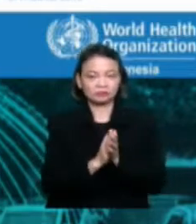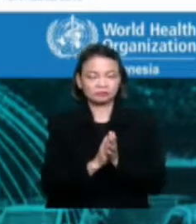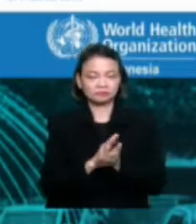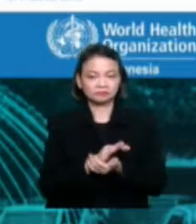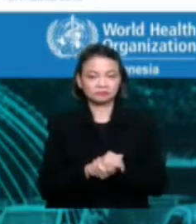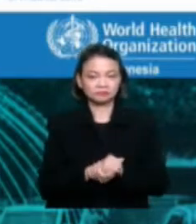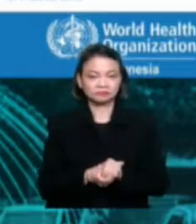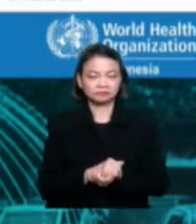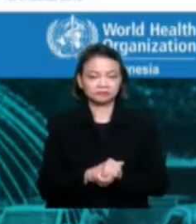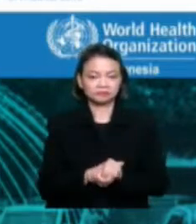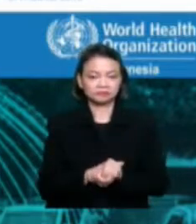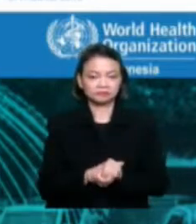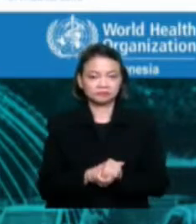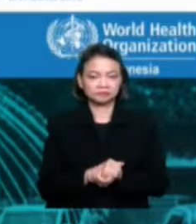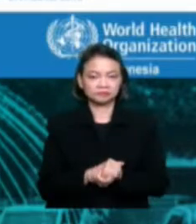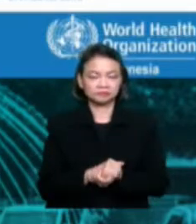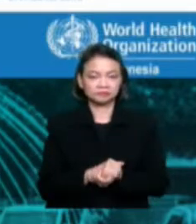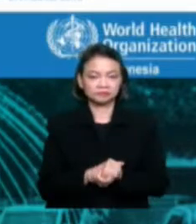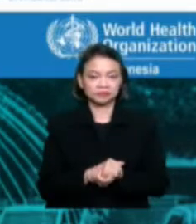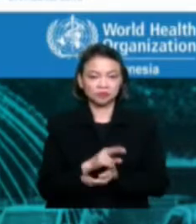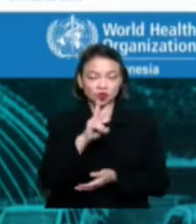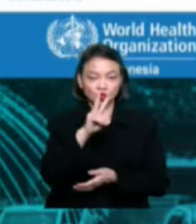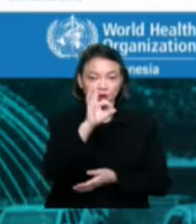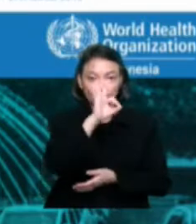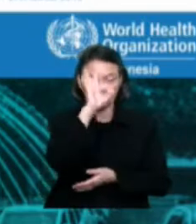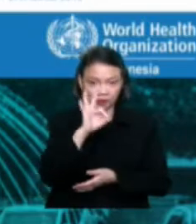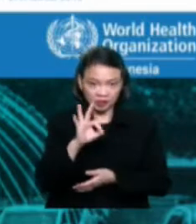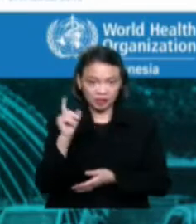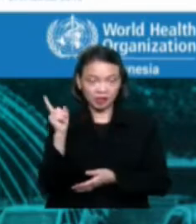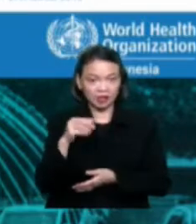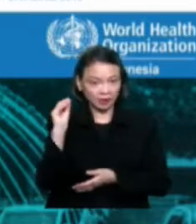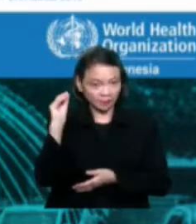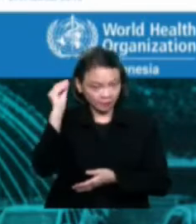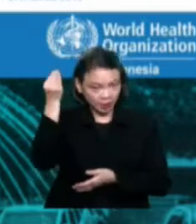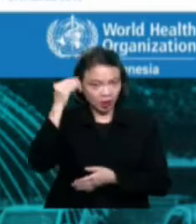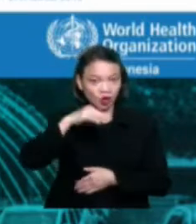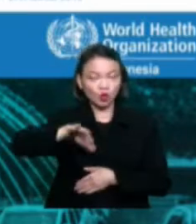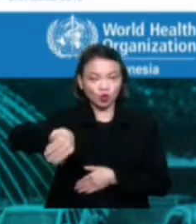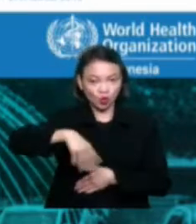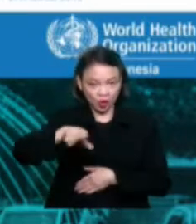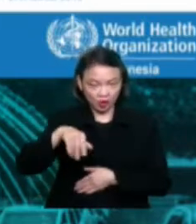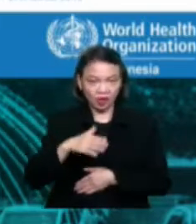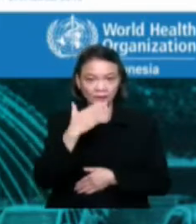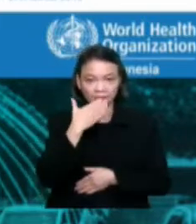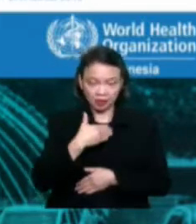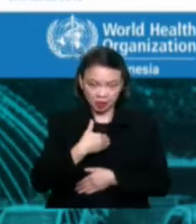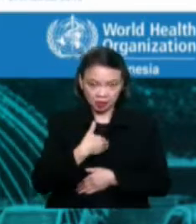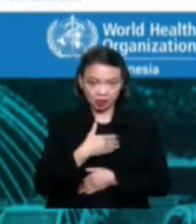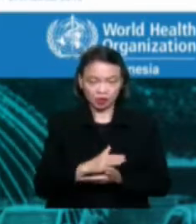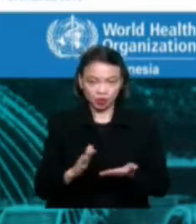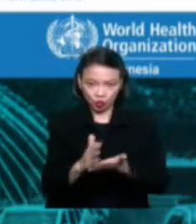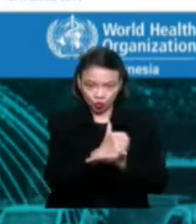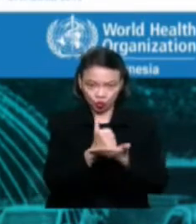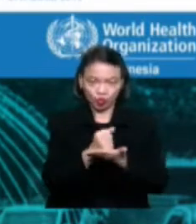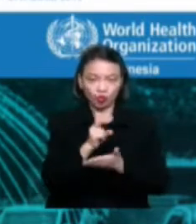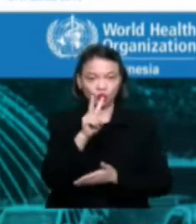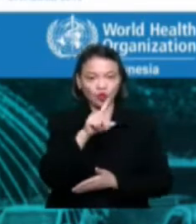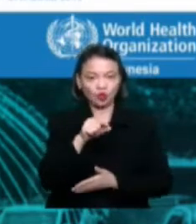urban household, the richest household have a better survival chance than a poorer household. Next slide,